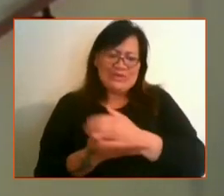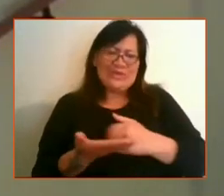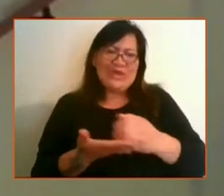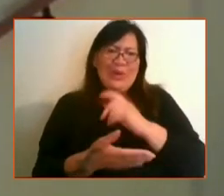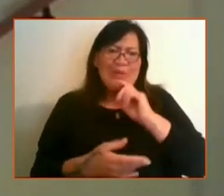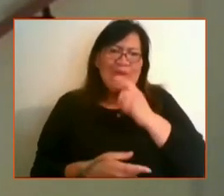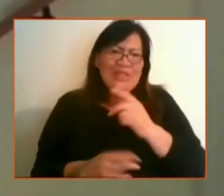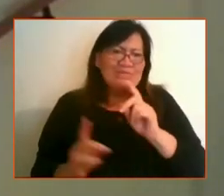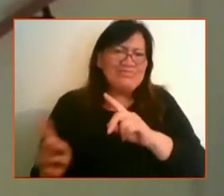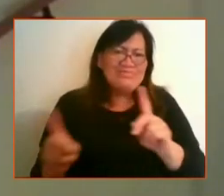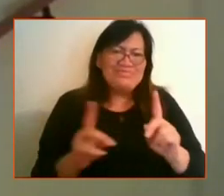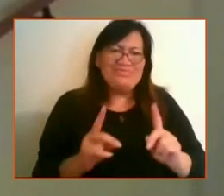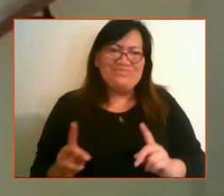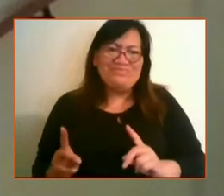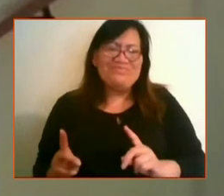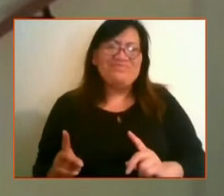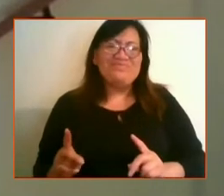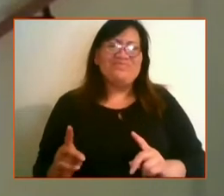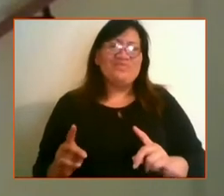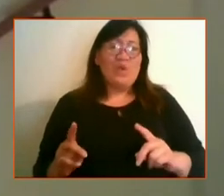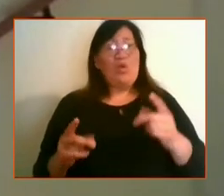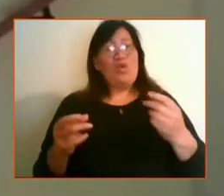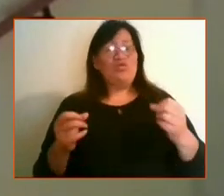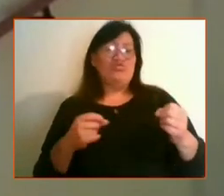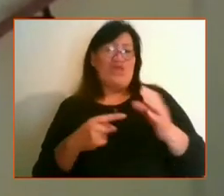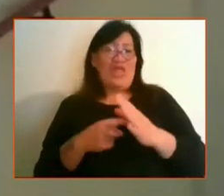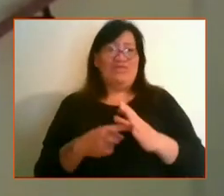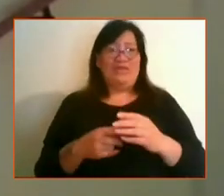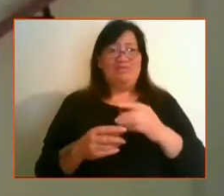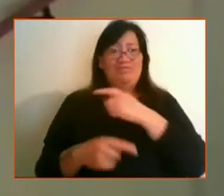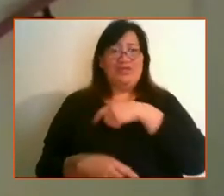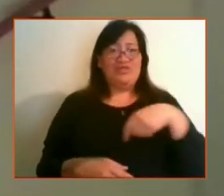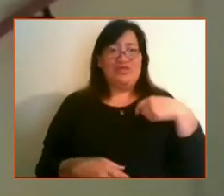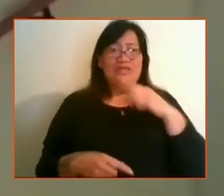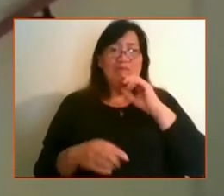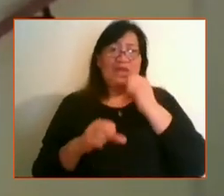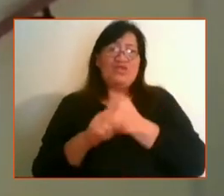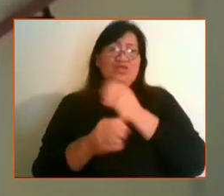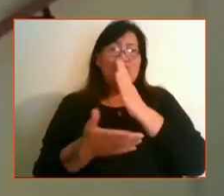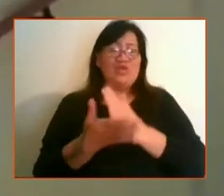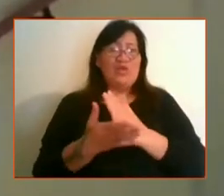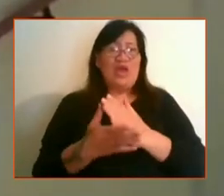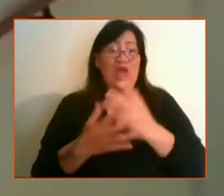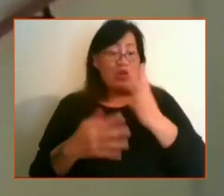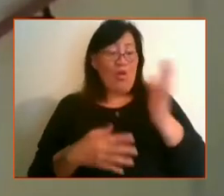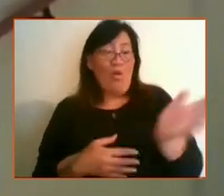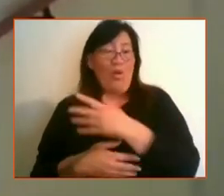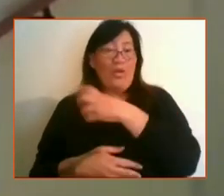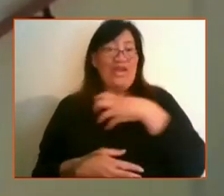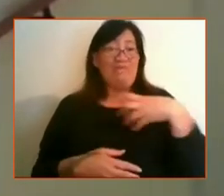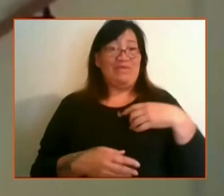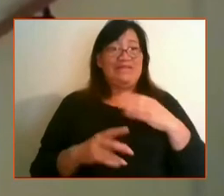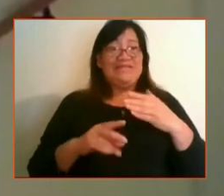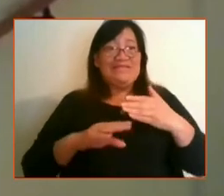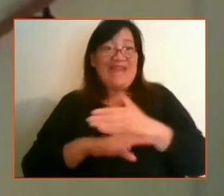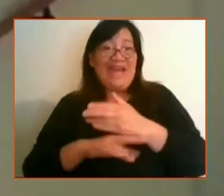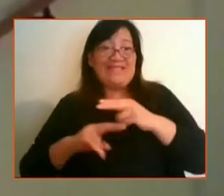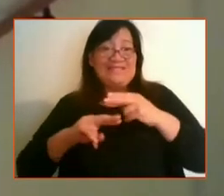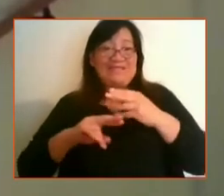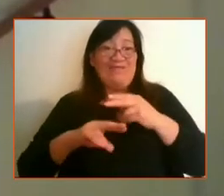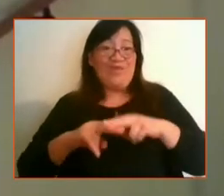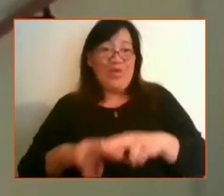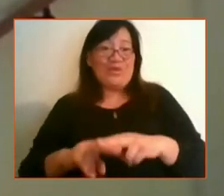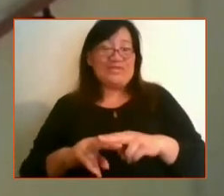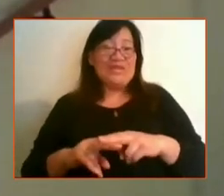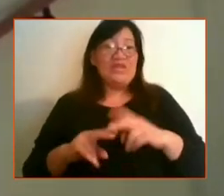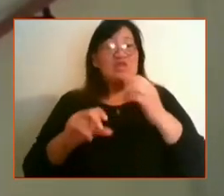there again, commit to resourcing all relevant ministries to establishing an all-of-government task force to establish the long-term strategy for the arts in